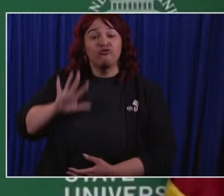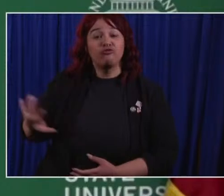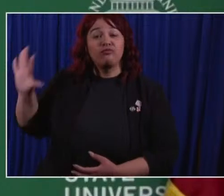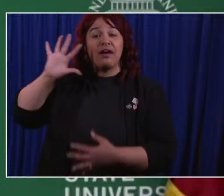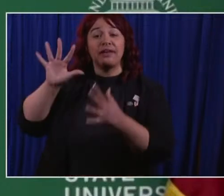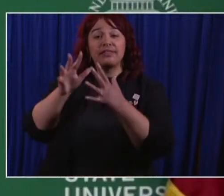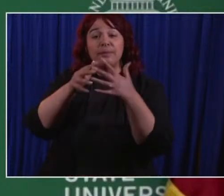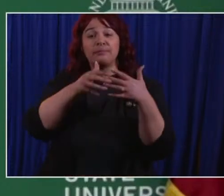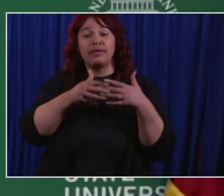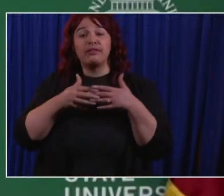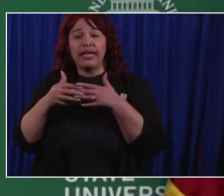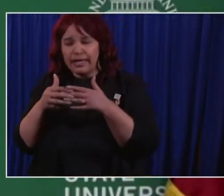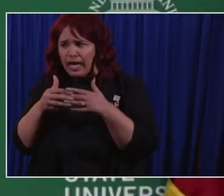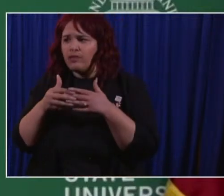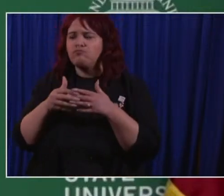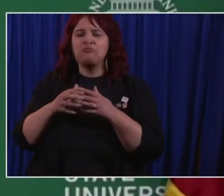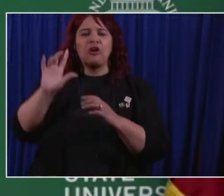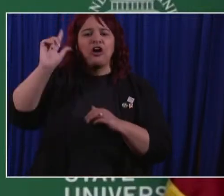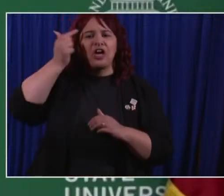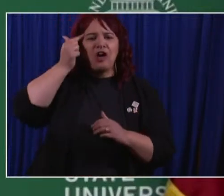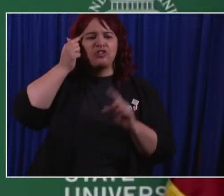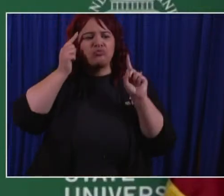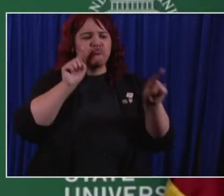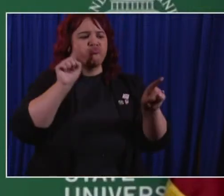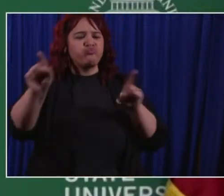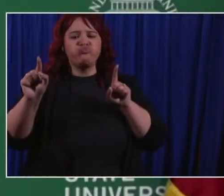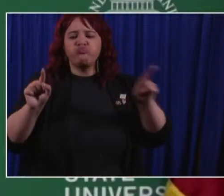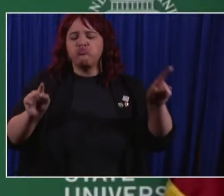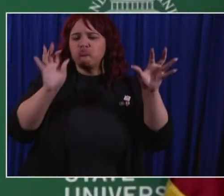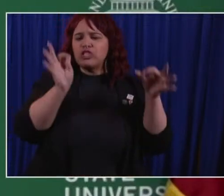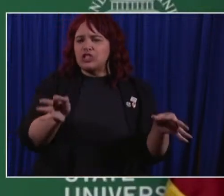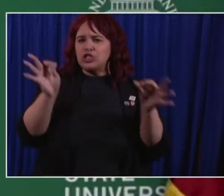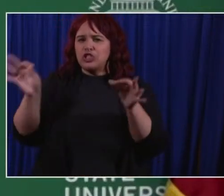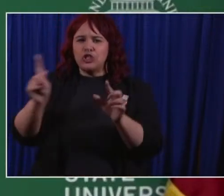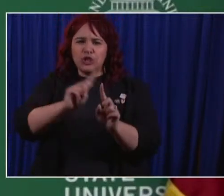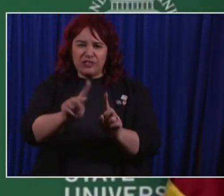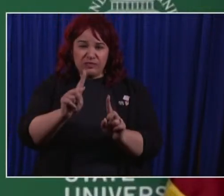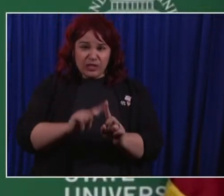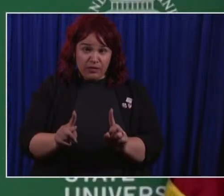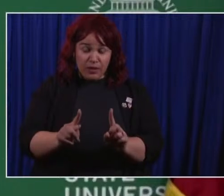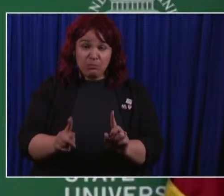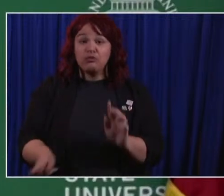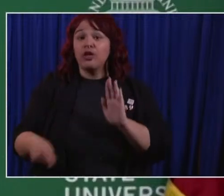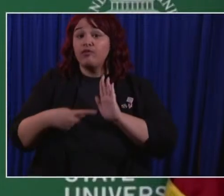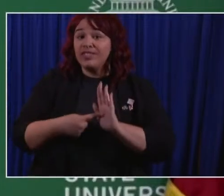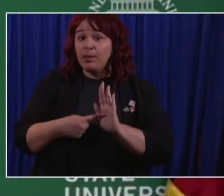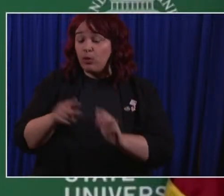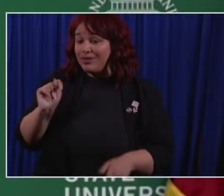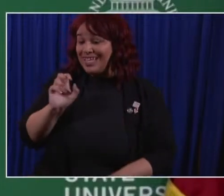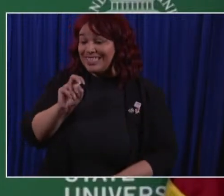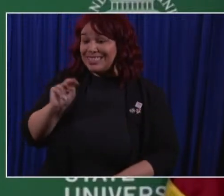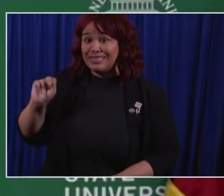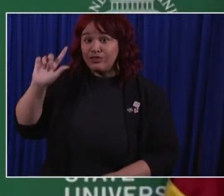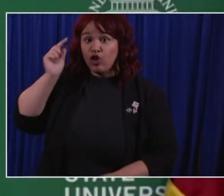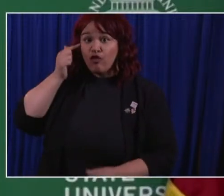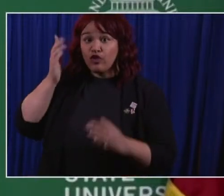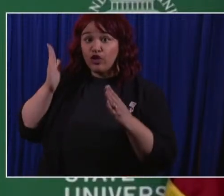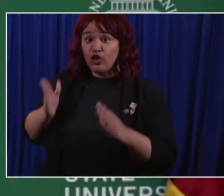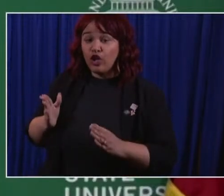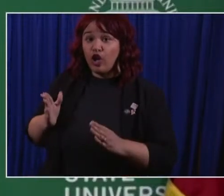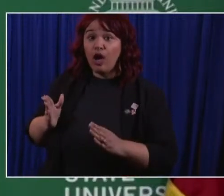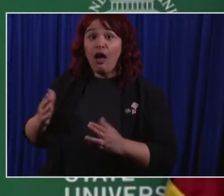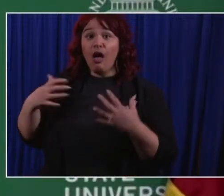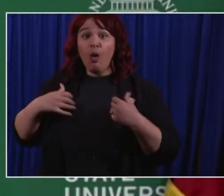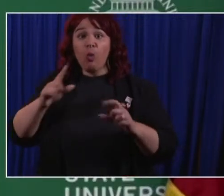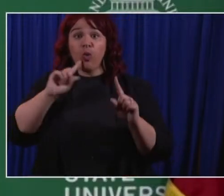and some of the decisions that are made. I know in Tennessee, for example, the governor decided he won't be renewing any public health orders because the vaccine is